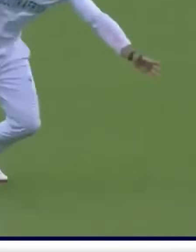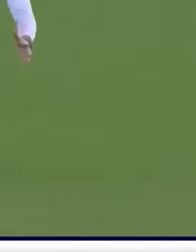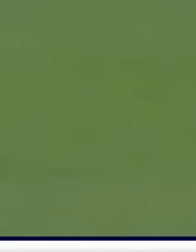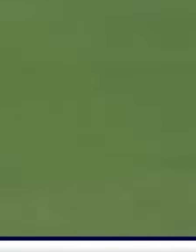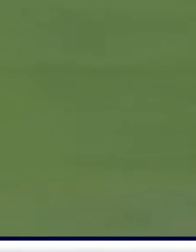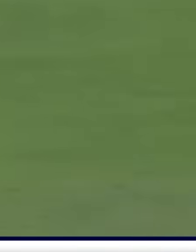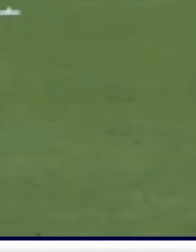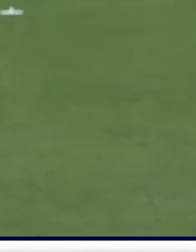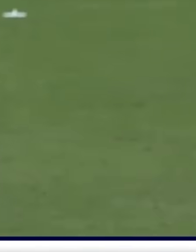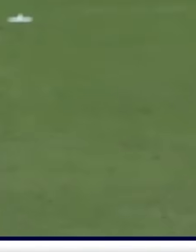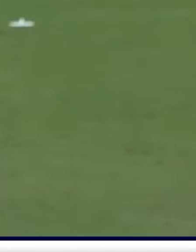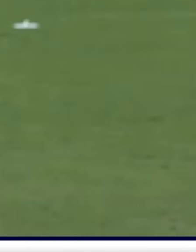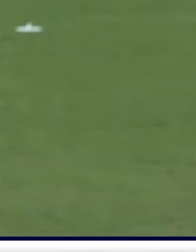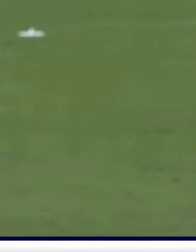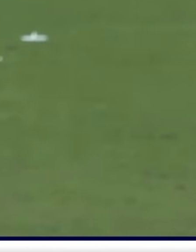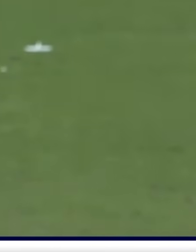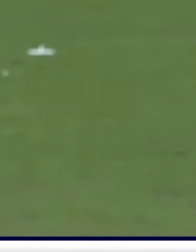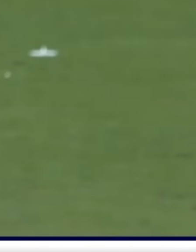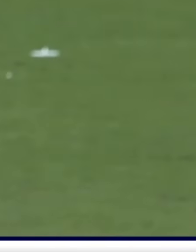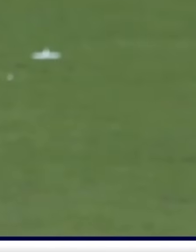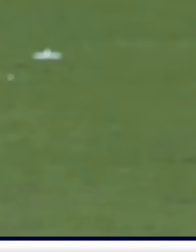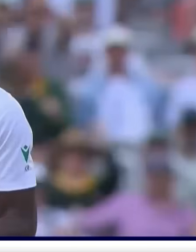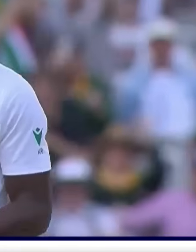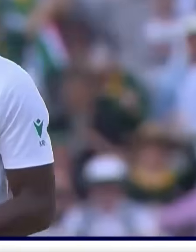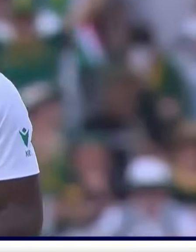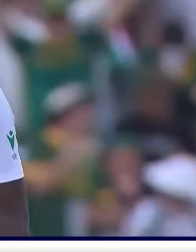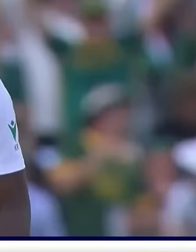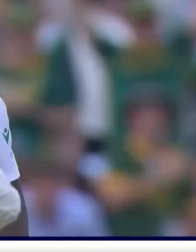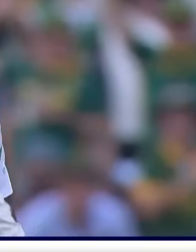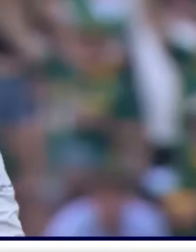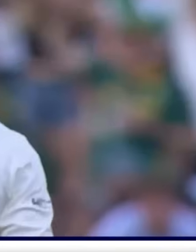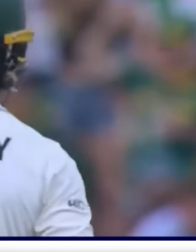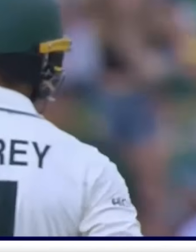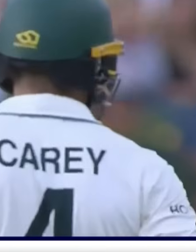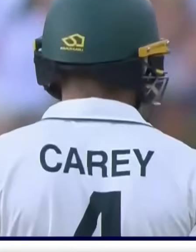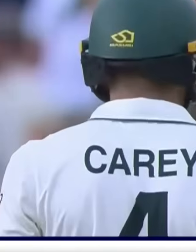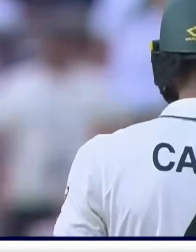Test Championship final headed for an exciting climax.